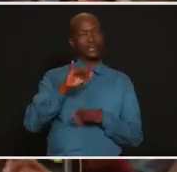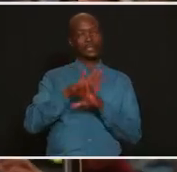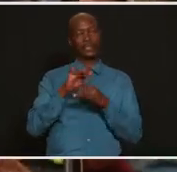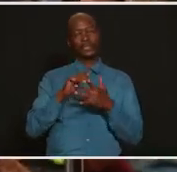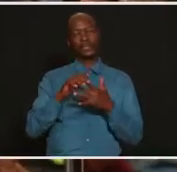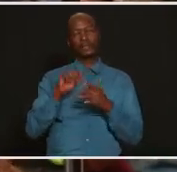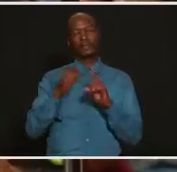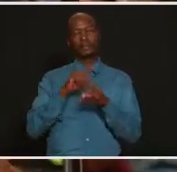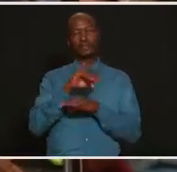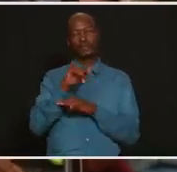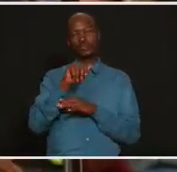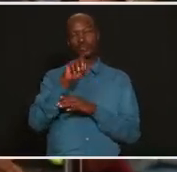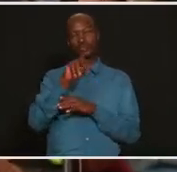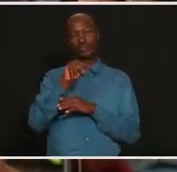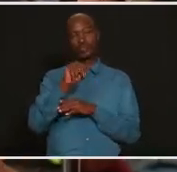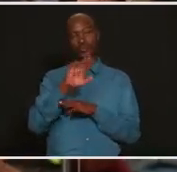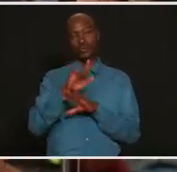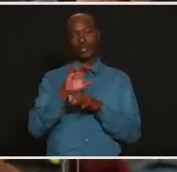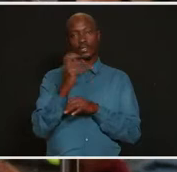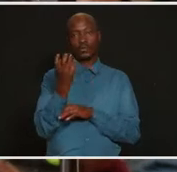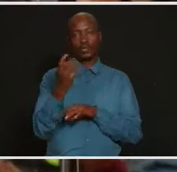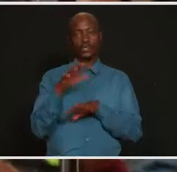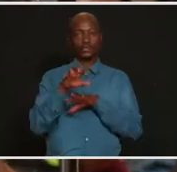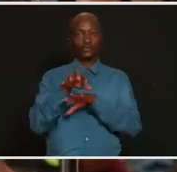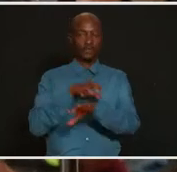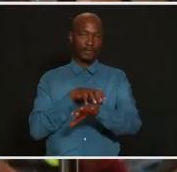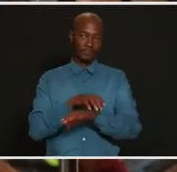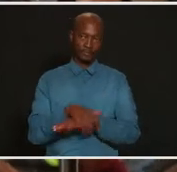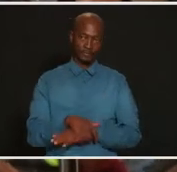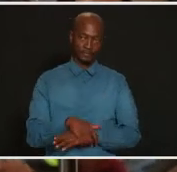Zone one in the area called orange farm